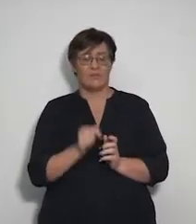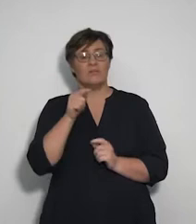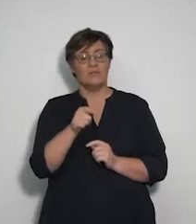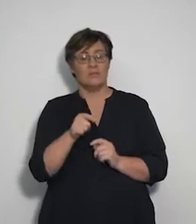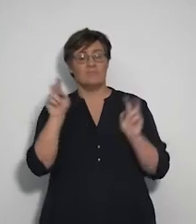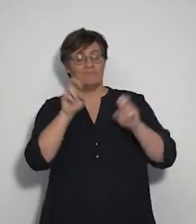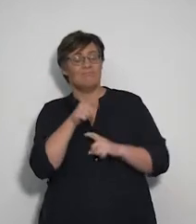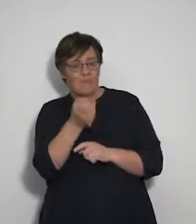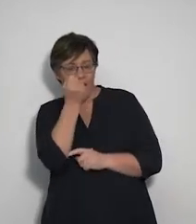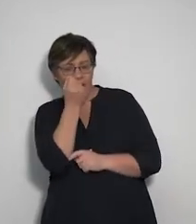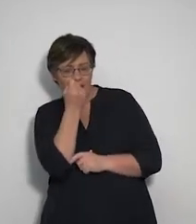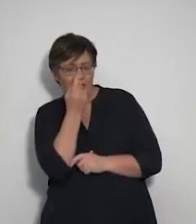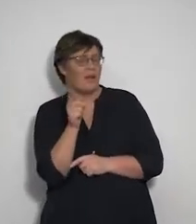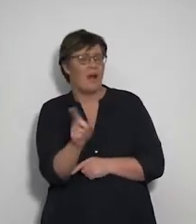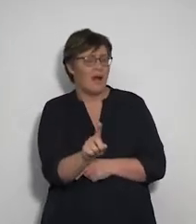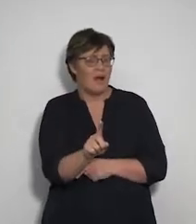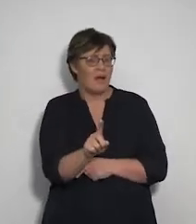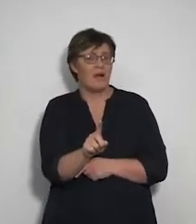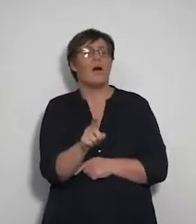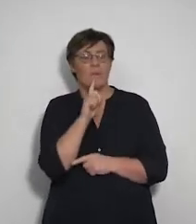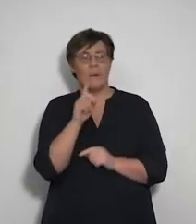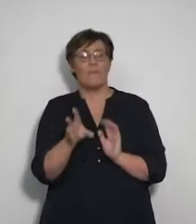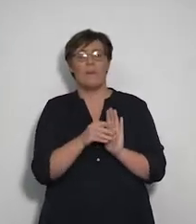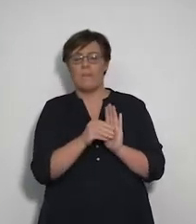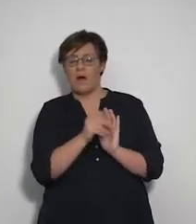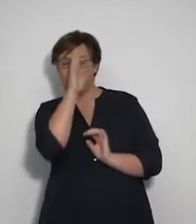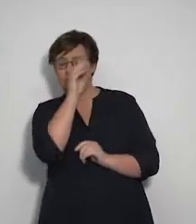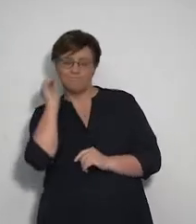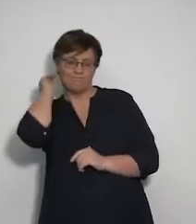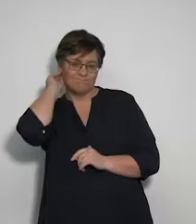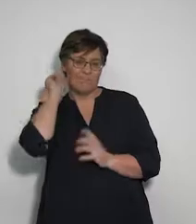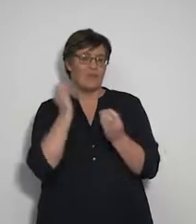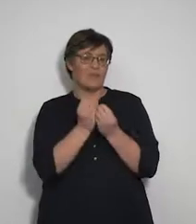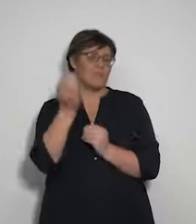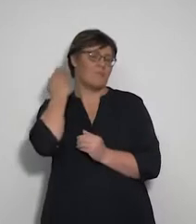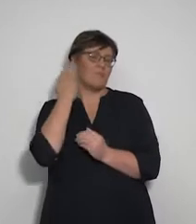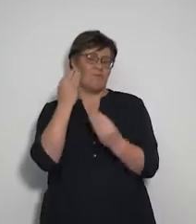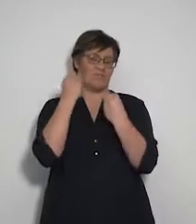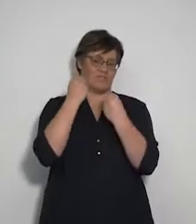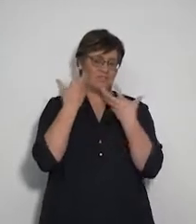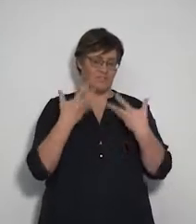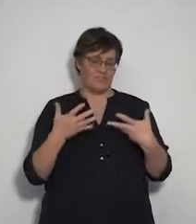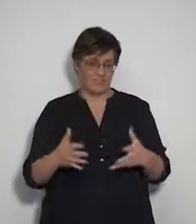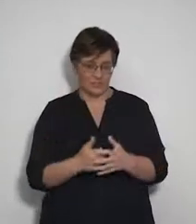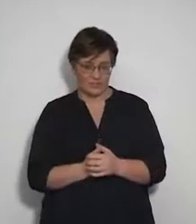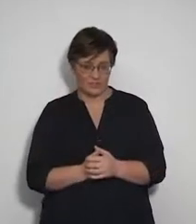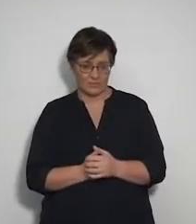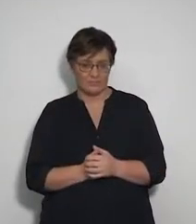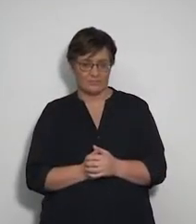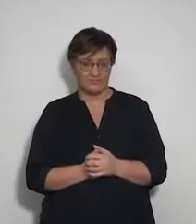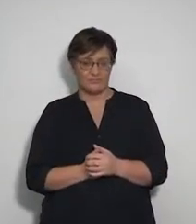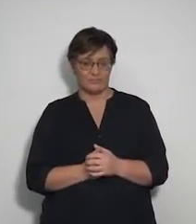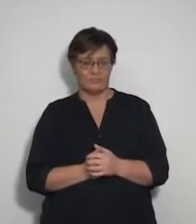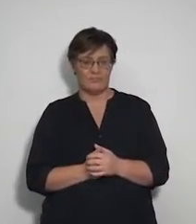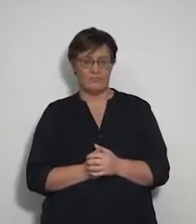into our understanding in terms of recalling or remembering some things that we have been taught or we have been learning in